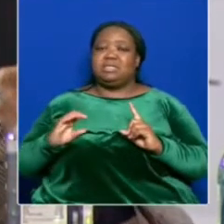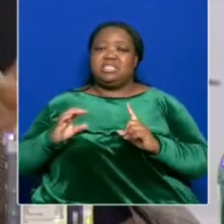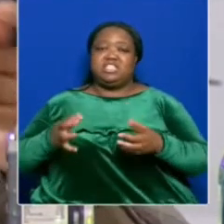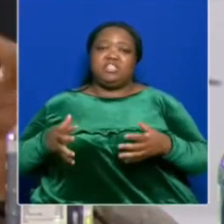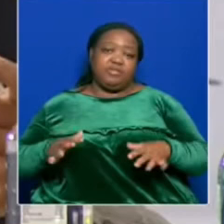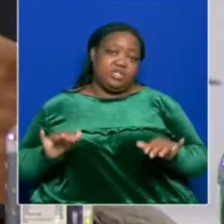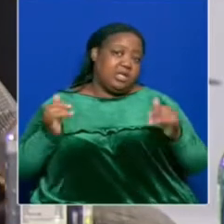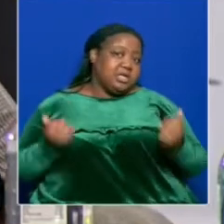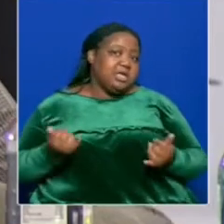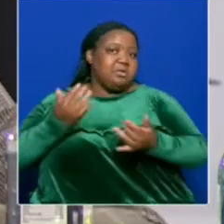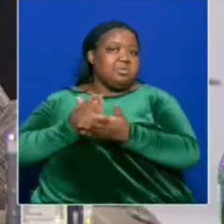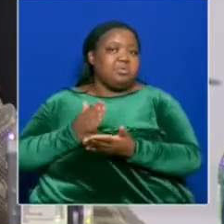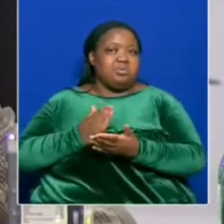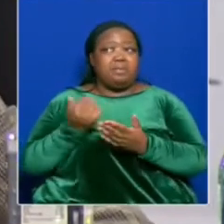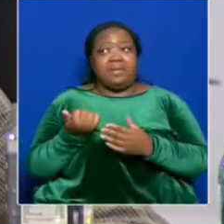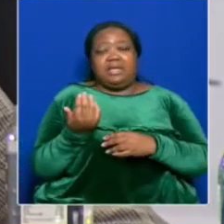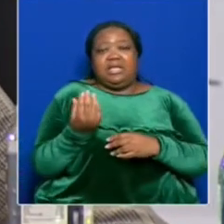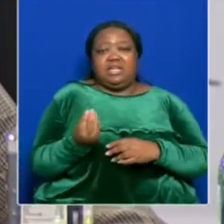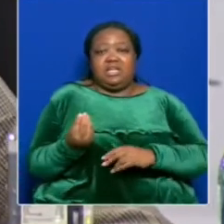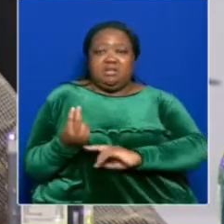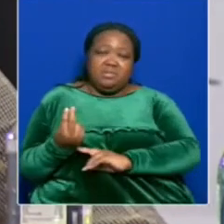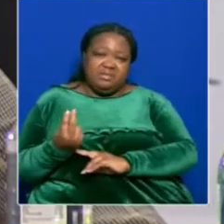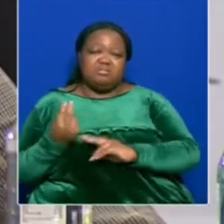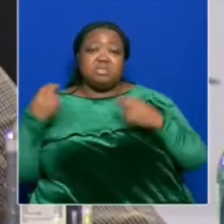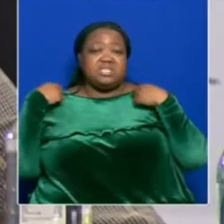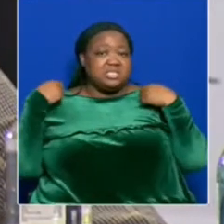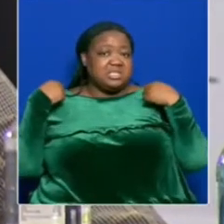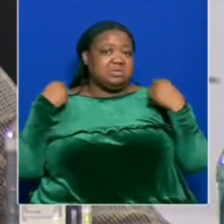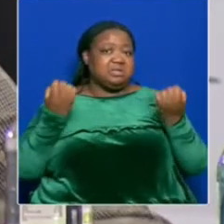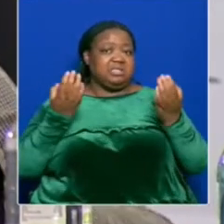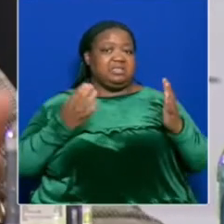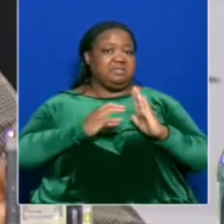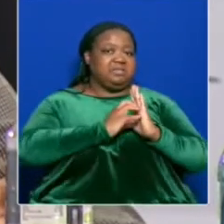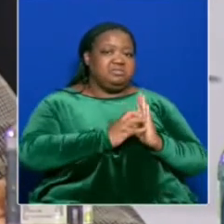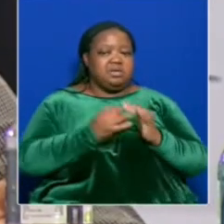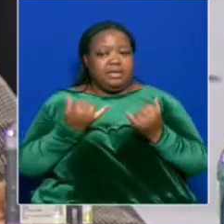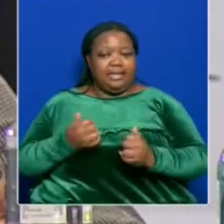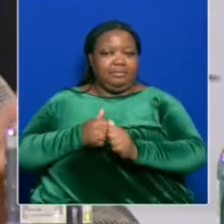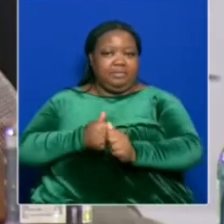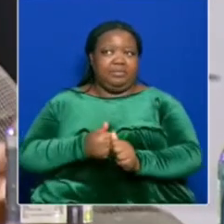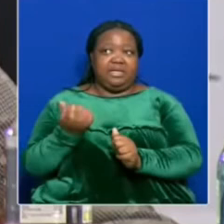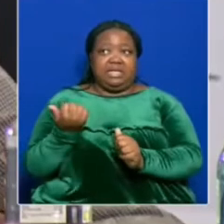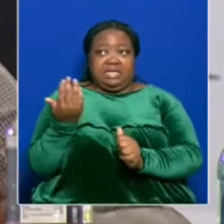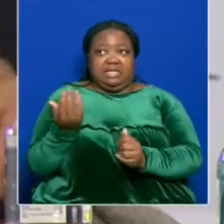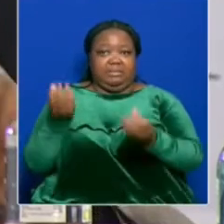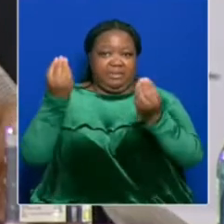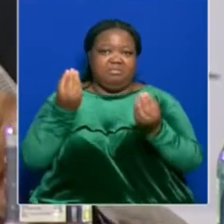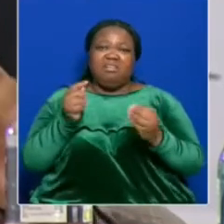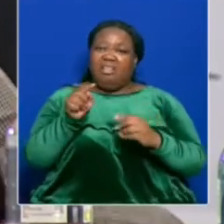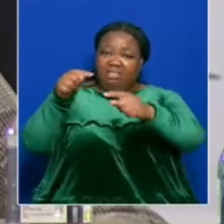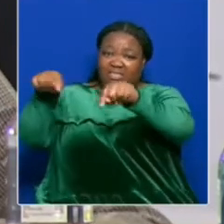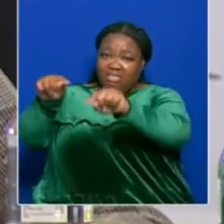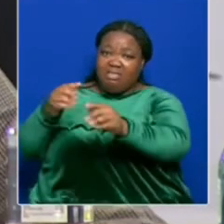bidder number 2, Vamsira Security Services, for an example, is now compliant and should be awarded. They could have came back, Chair, and said, no, this